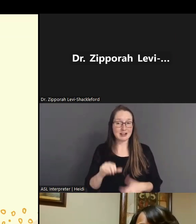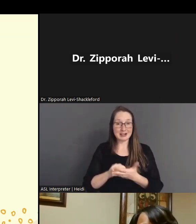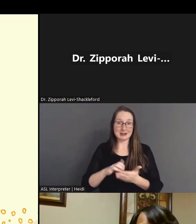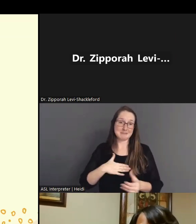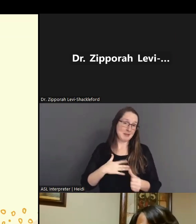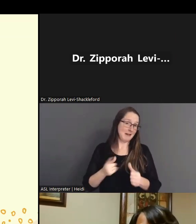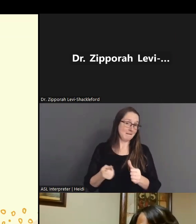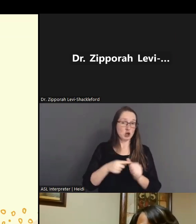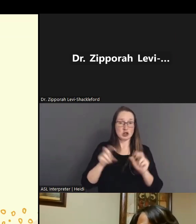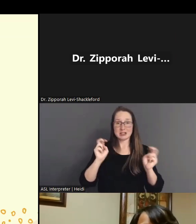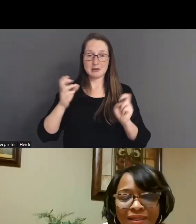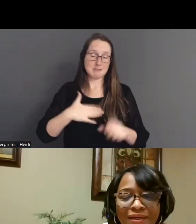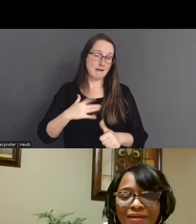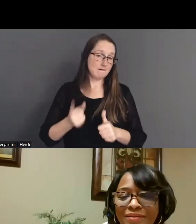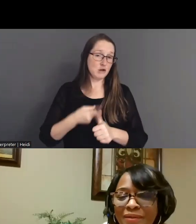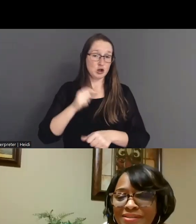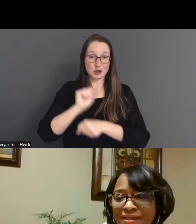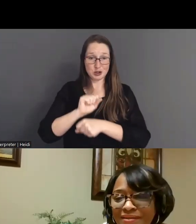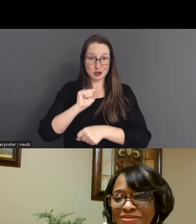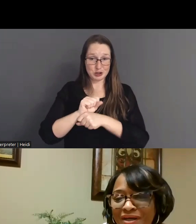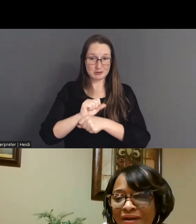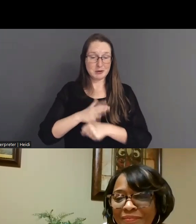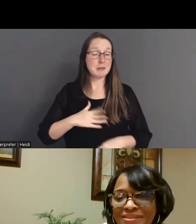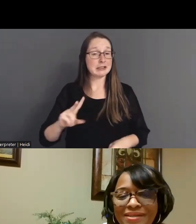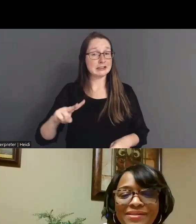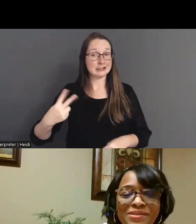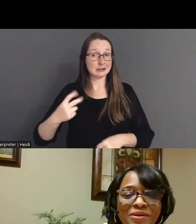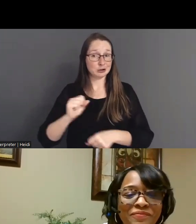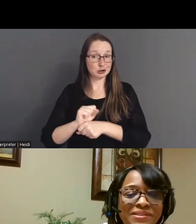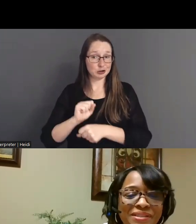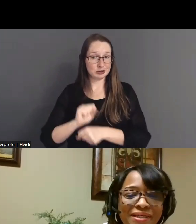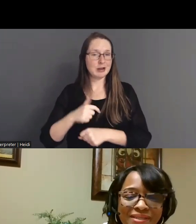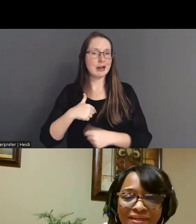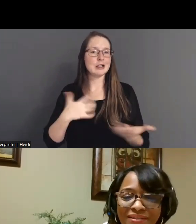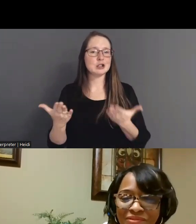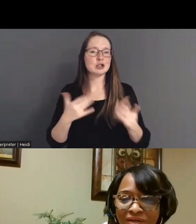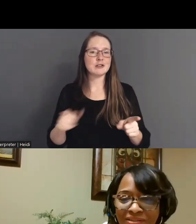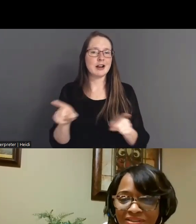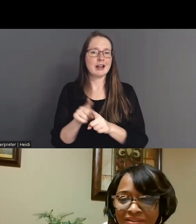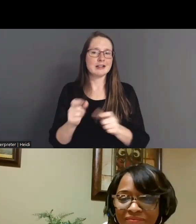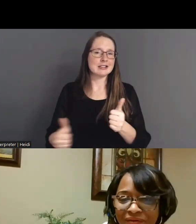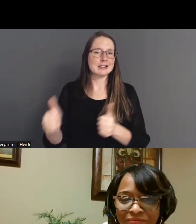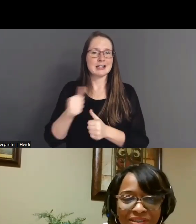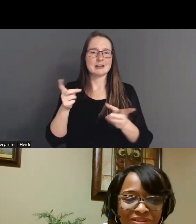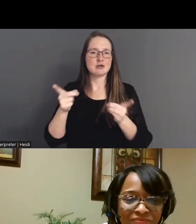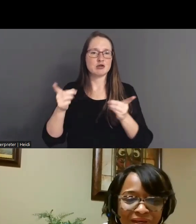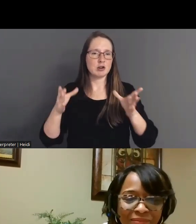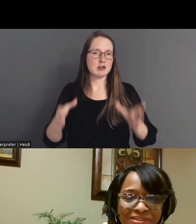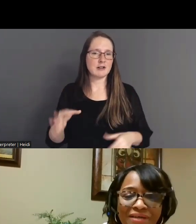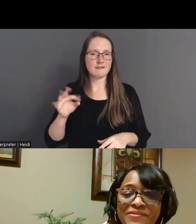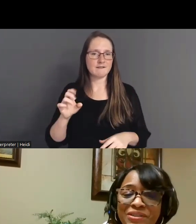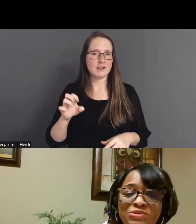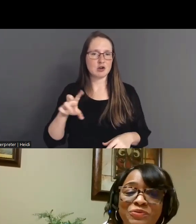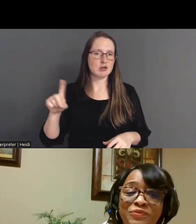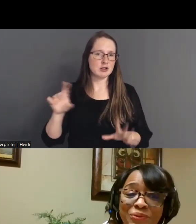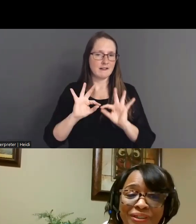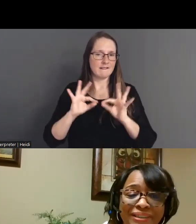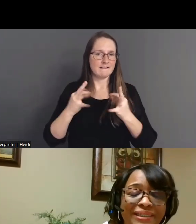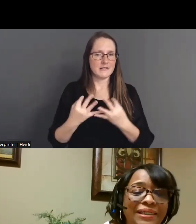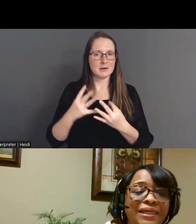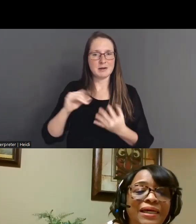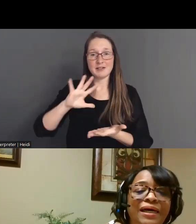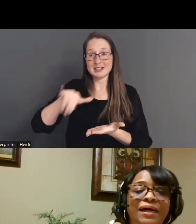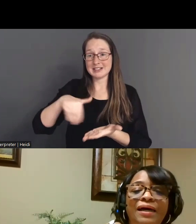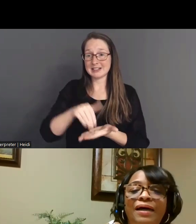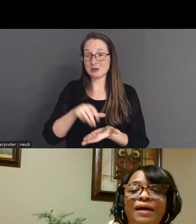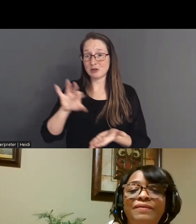first title, my first job. And then my second job is I serve as the Executive Director of Federation of Families of Central Florida.